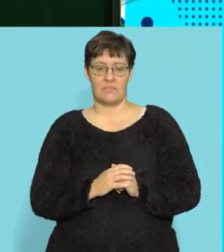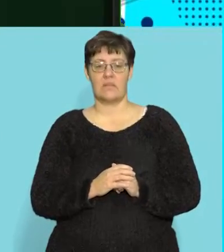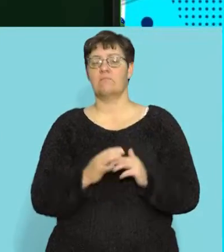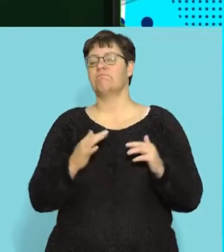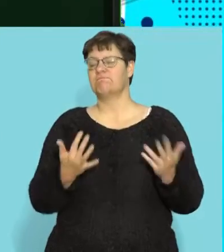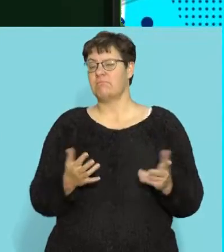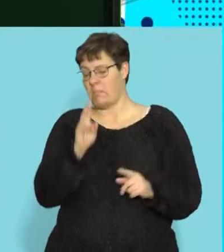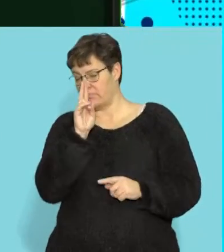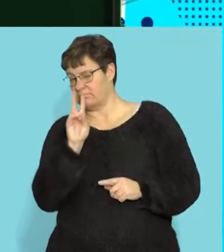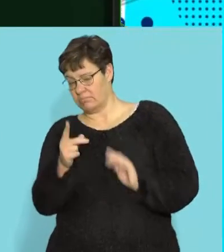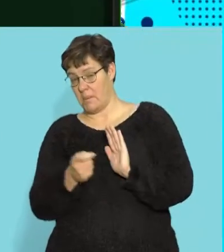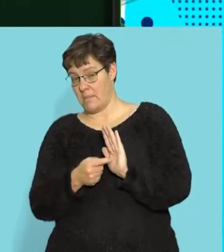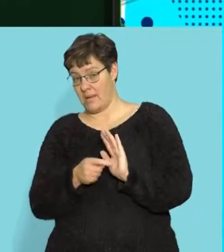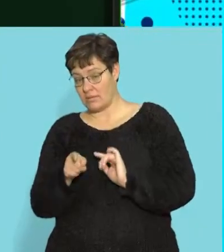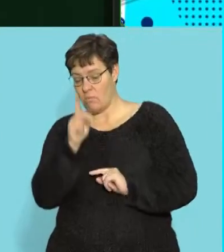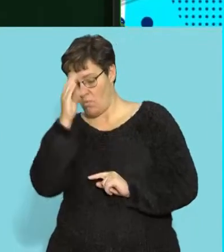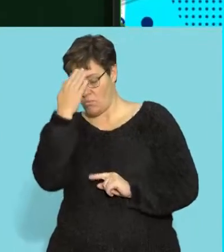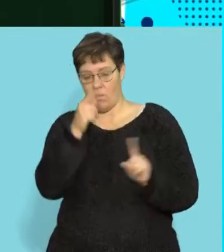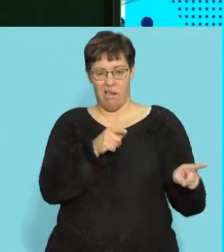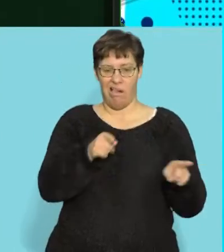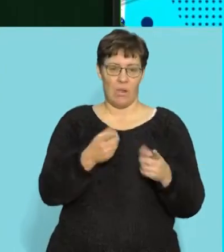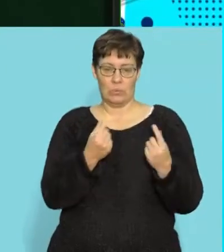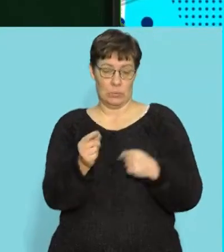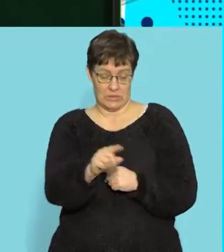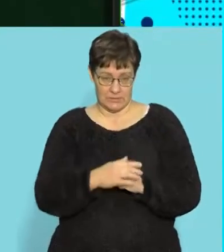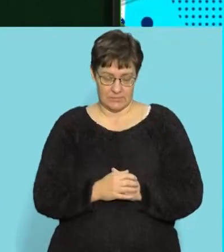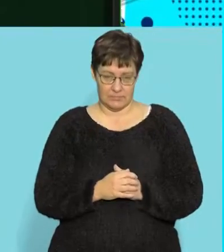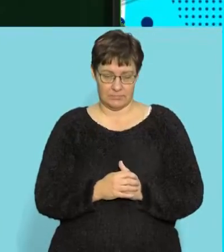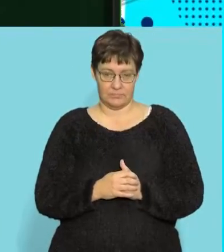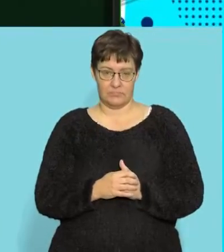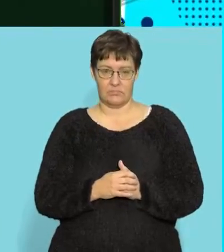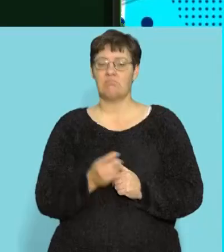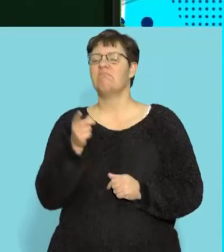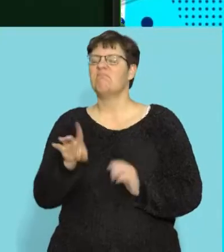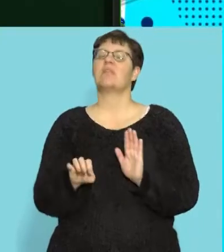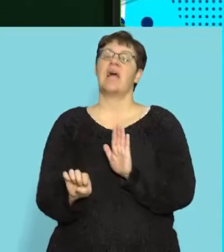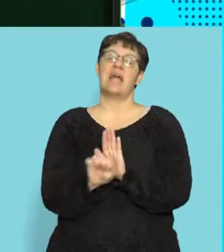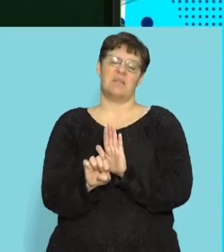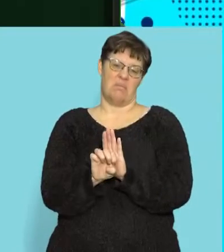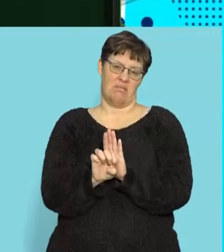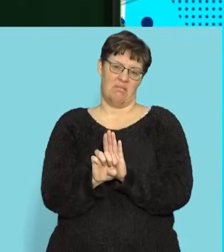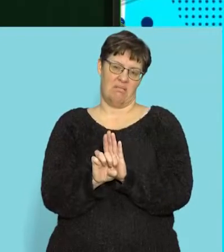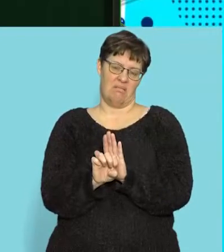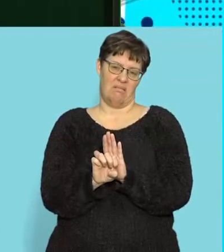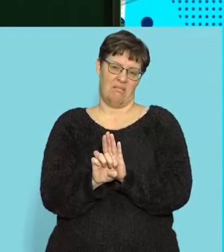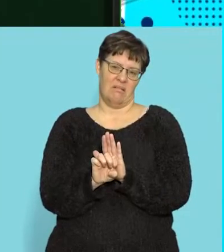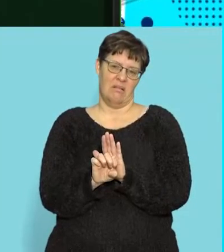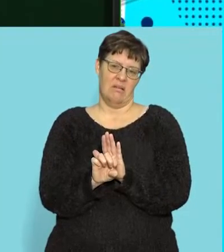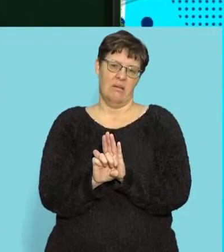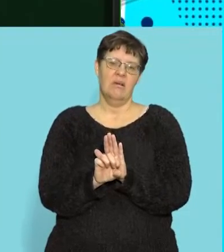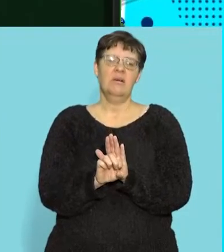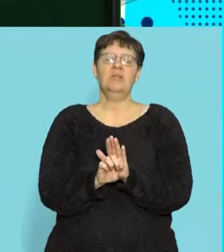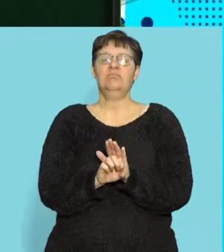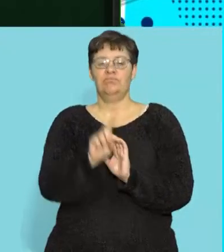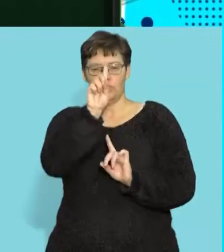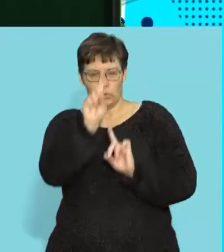marks or so. So pay careful attention to that. Let's look at those practically. This is just an example of, you know, some of the